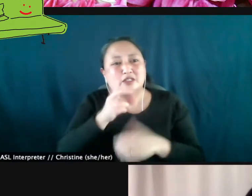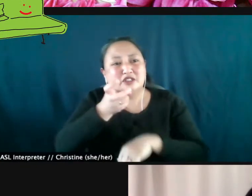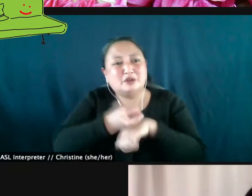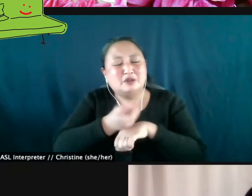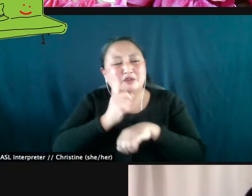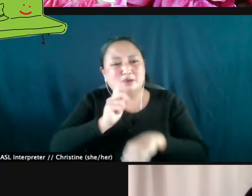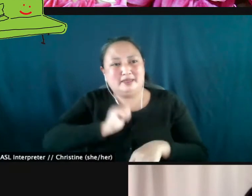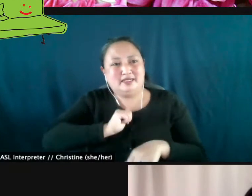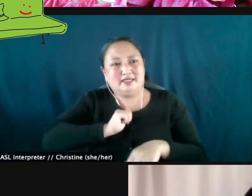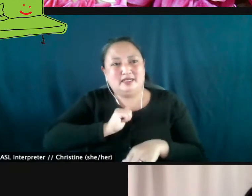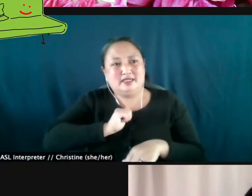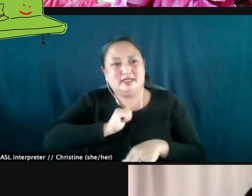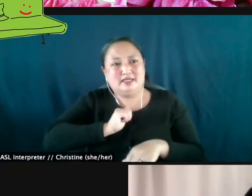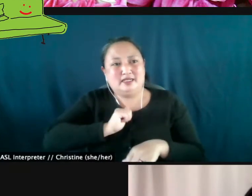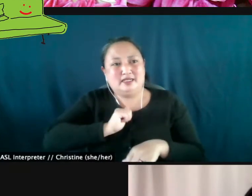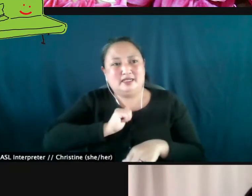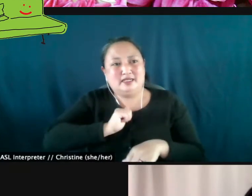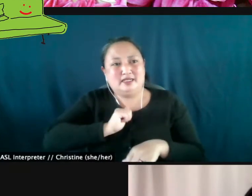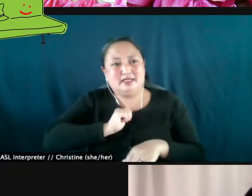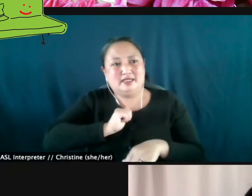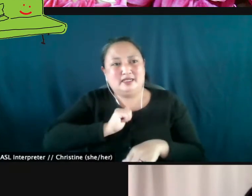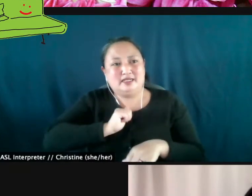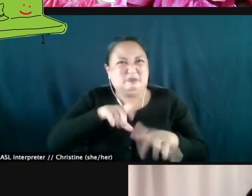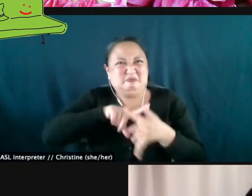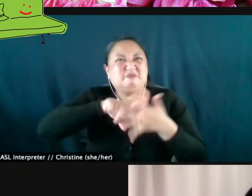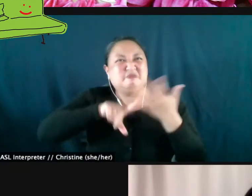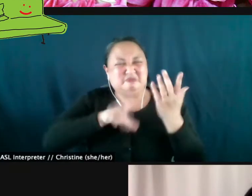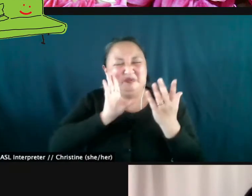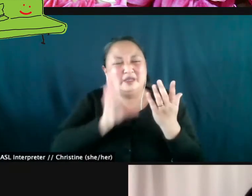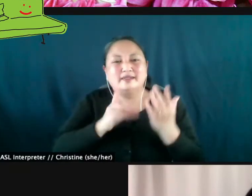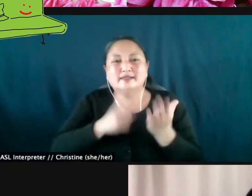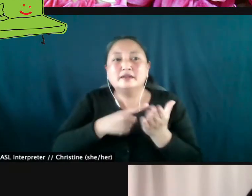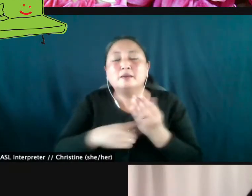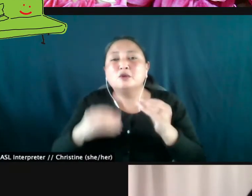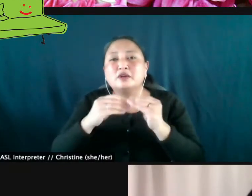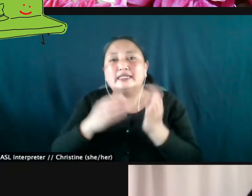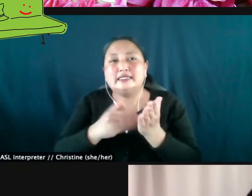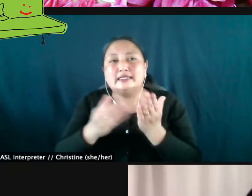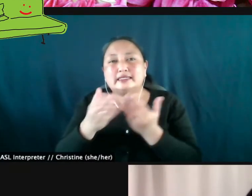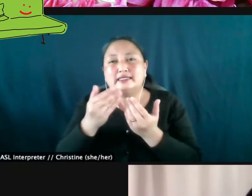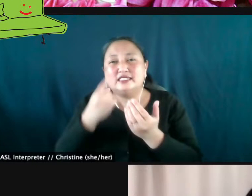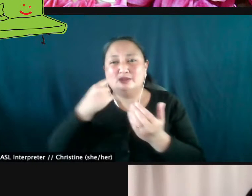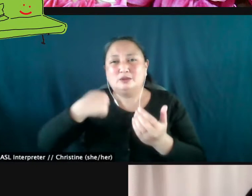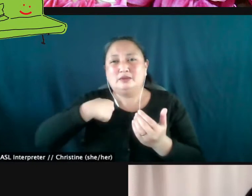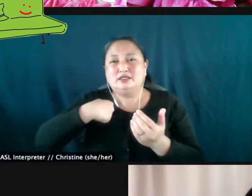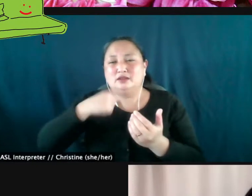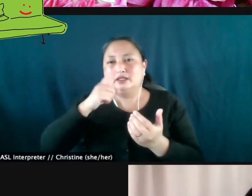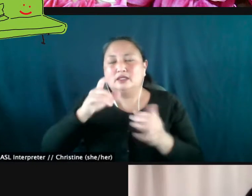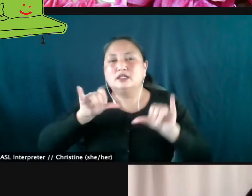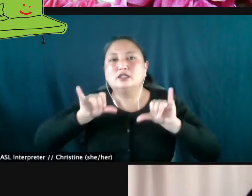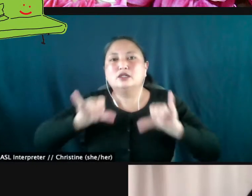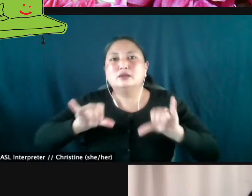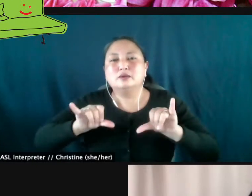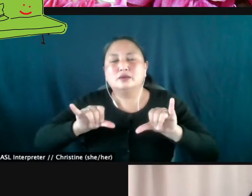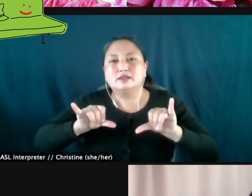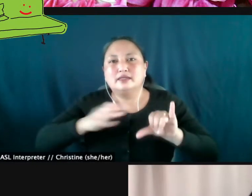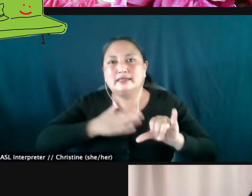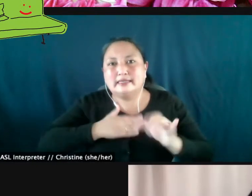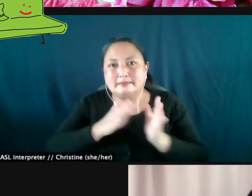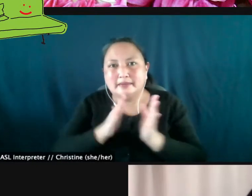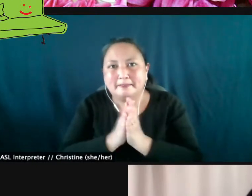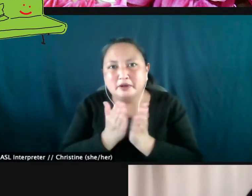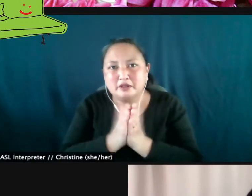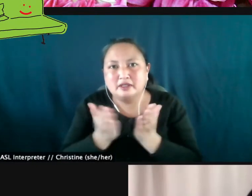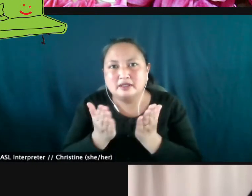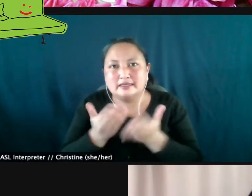like, I'm proud of myself, I'm going to do this thing. And sometimes it's easier for me to say like, oh, my book is like